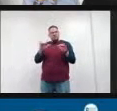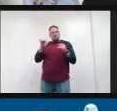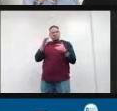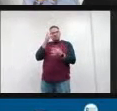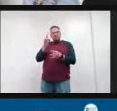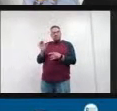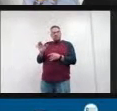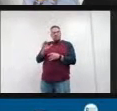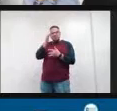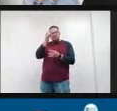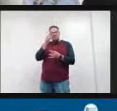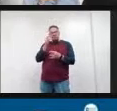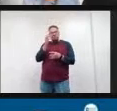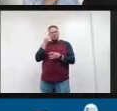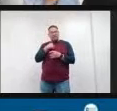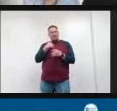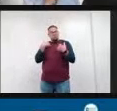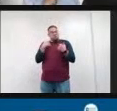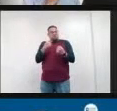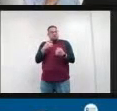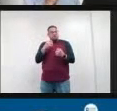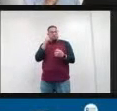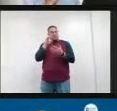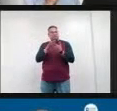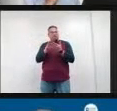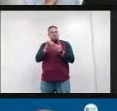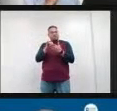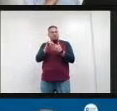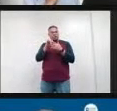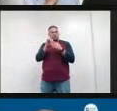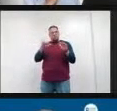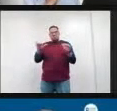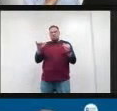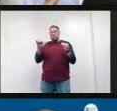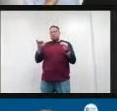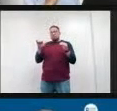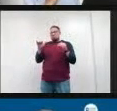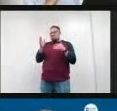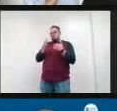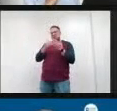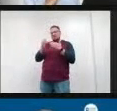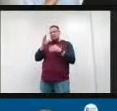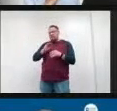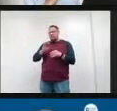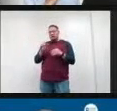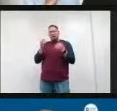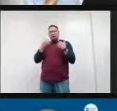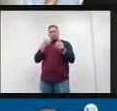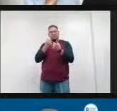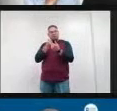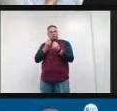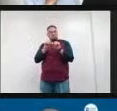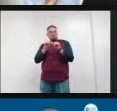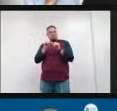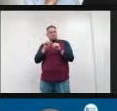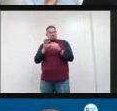because I strongly believe that children, regardless of age, have agency in being able to express and